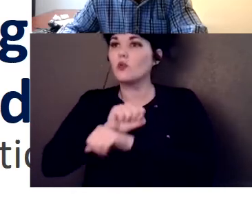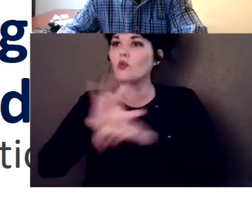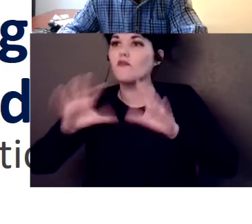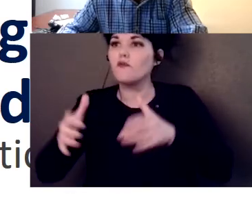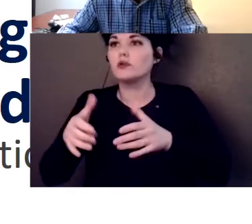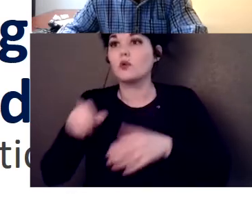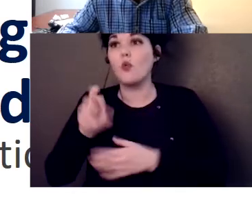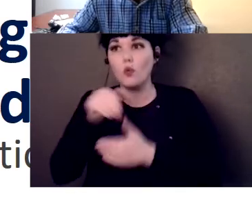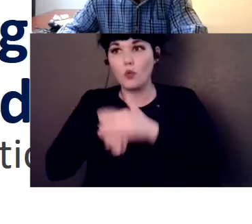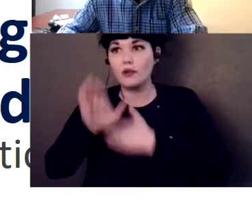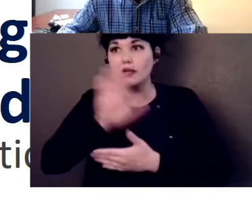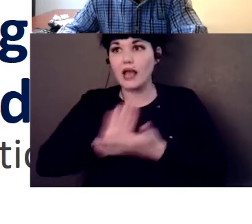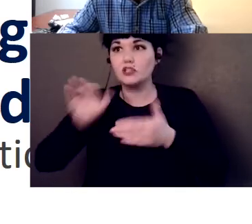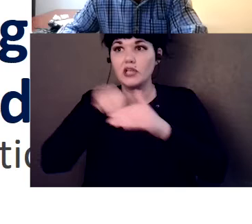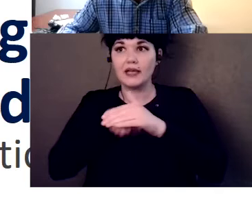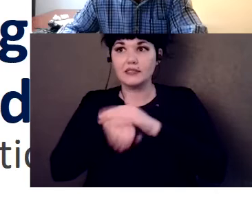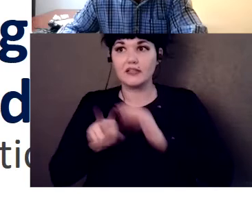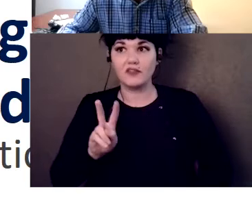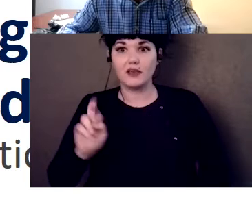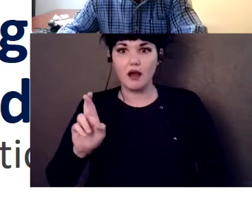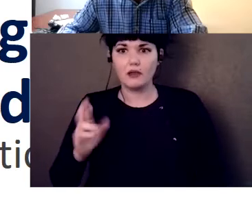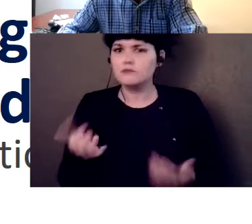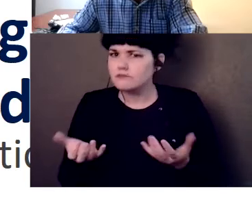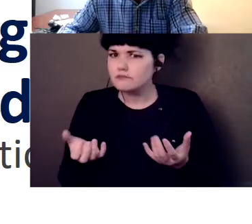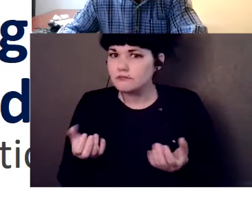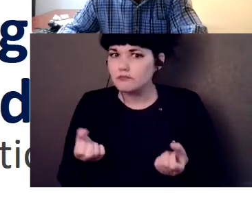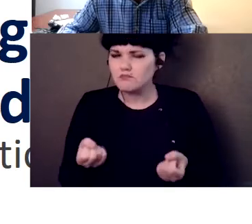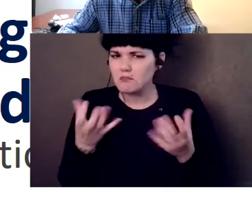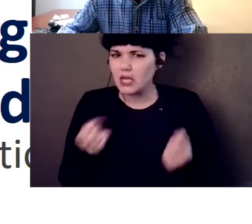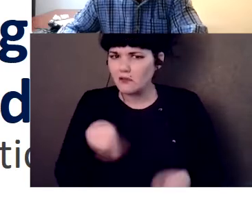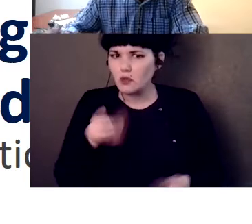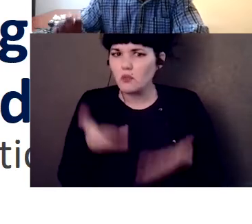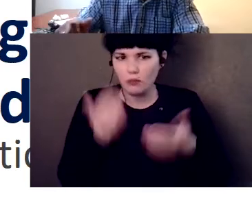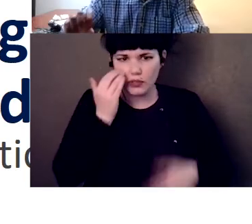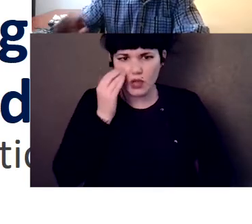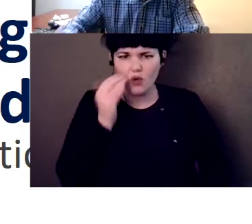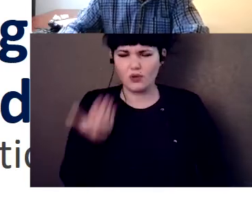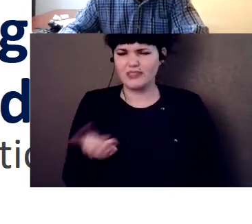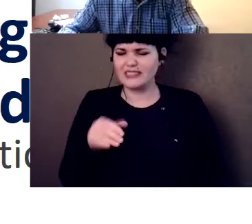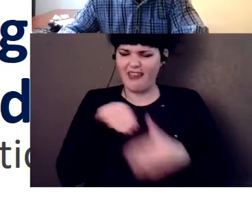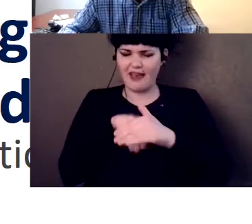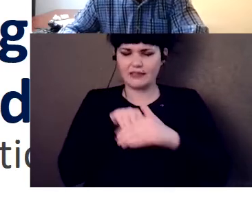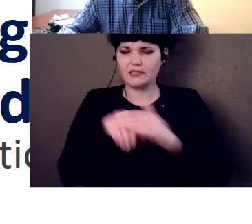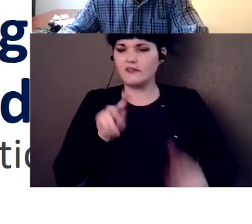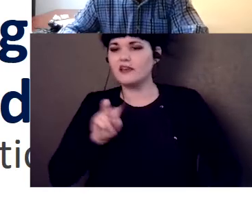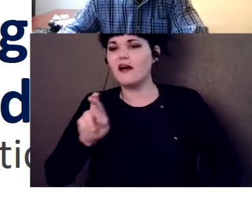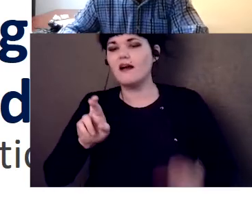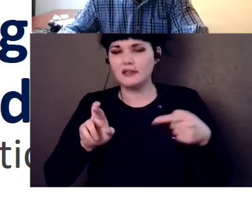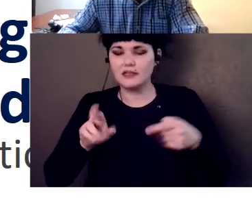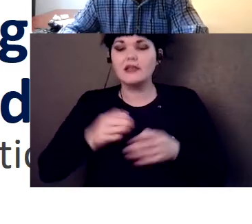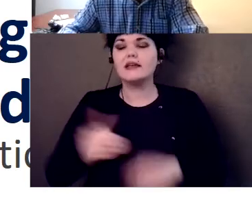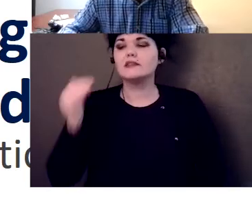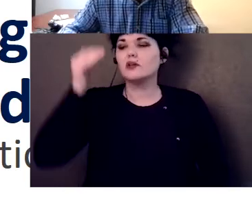Access VR, which a lot of you might know what Access VR, but it's basically adult career and continuing